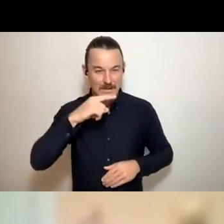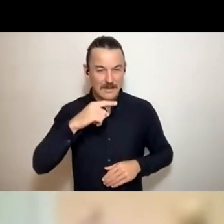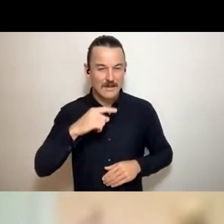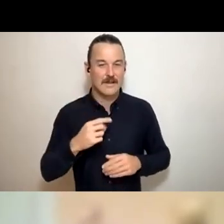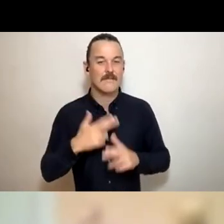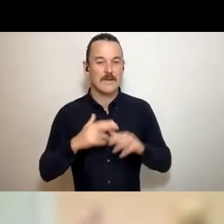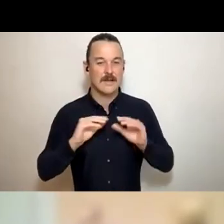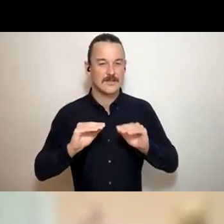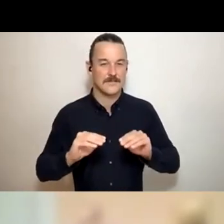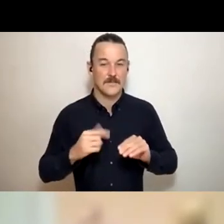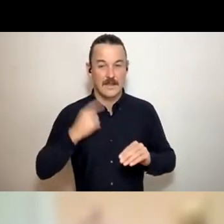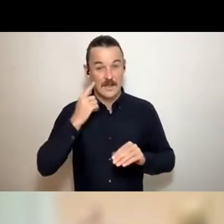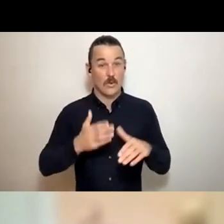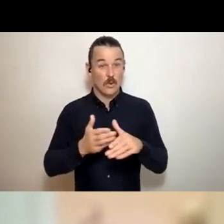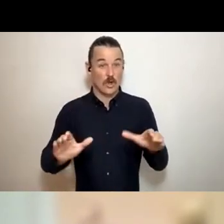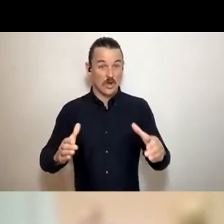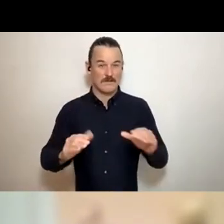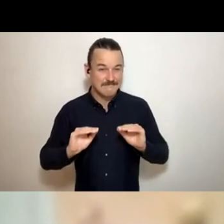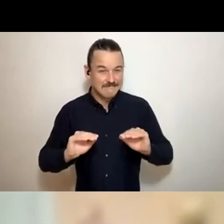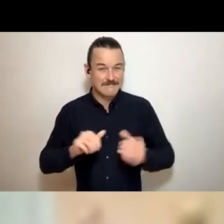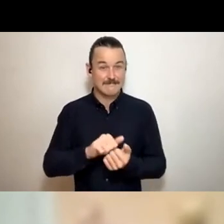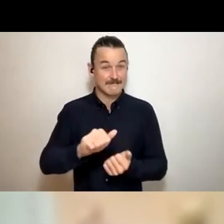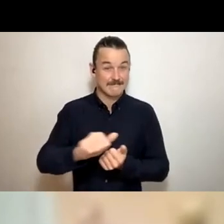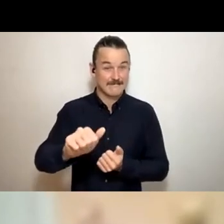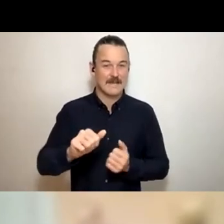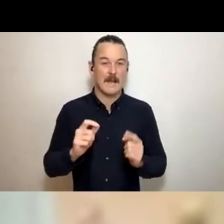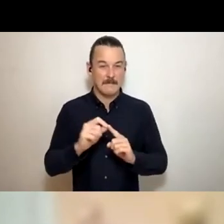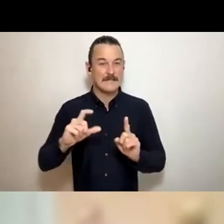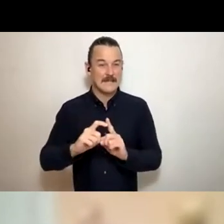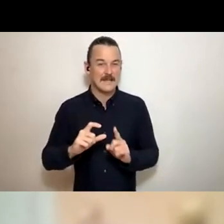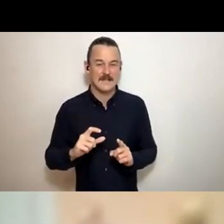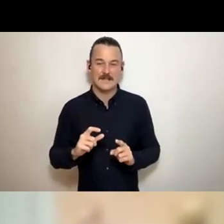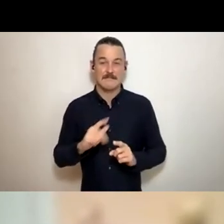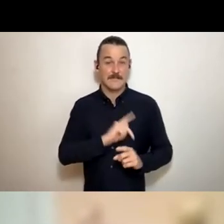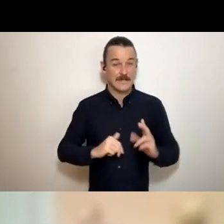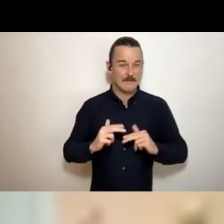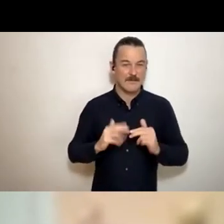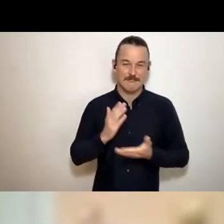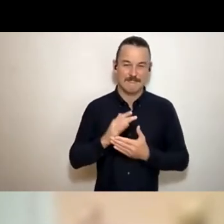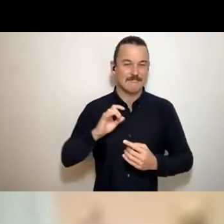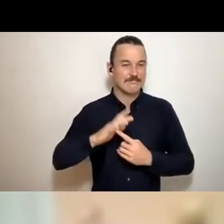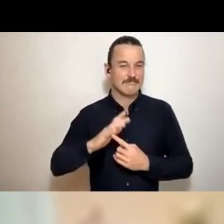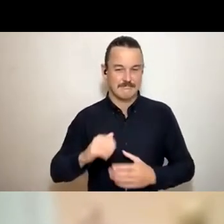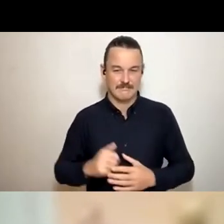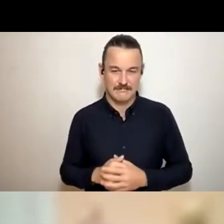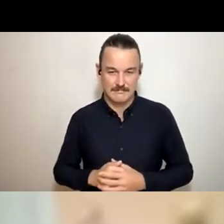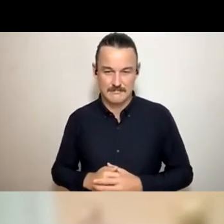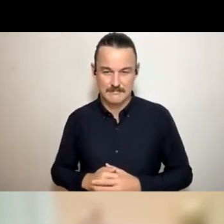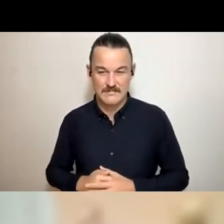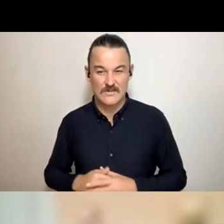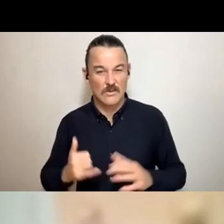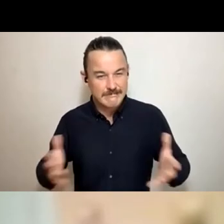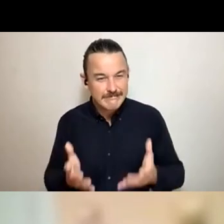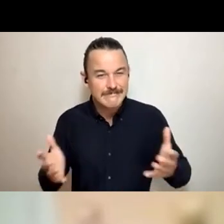workforce training and professional development, um, in particular, these areas and sort of, um, in promoting sort of understanding